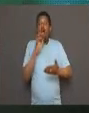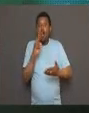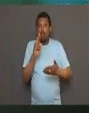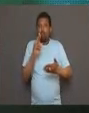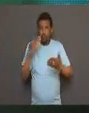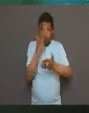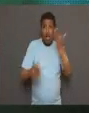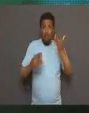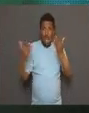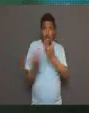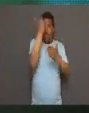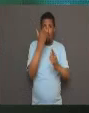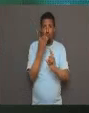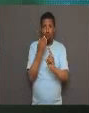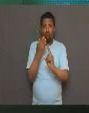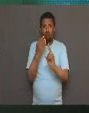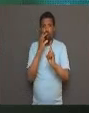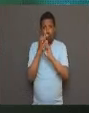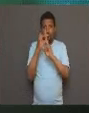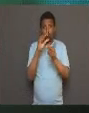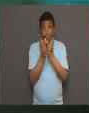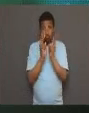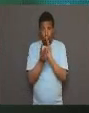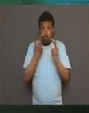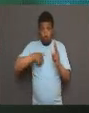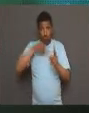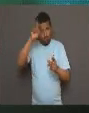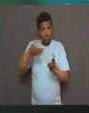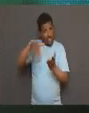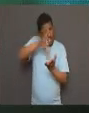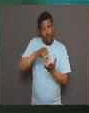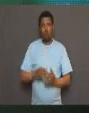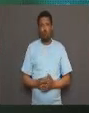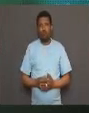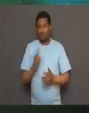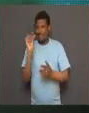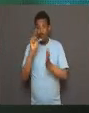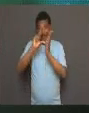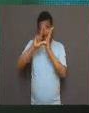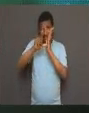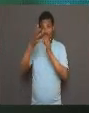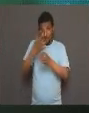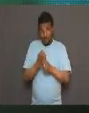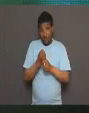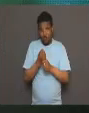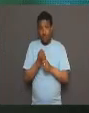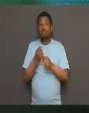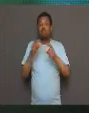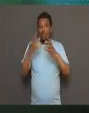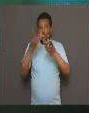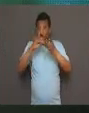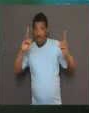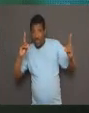vocabulary words that we should review. Let us take a moment to define